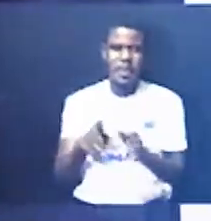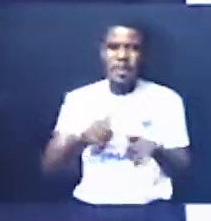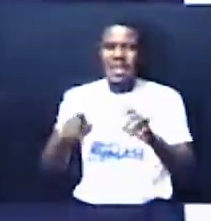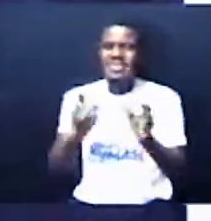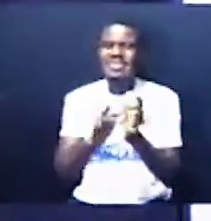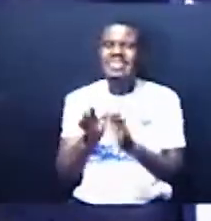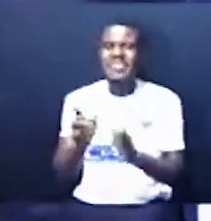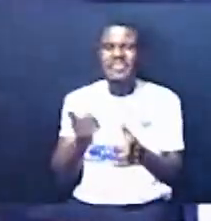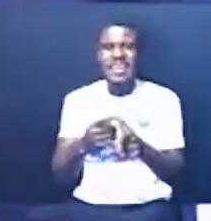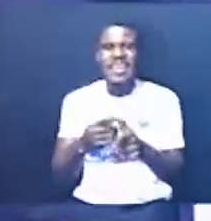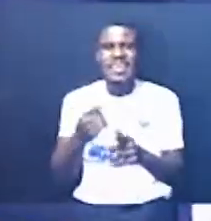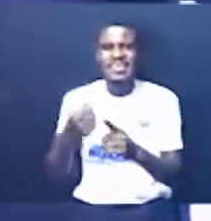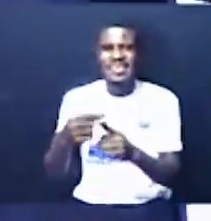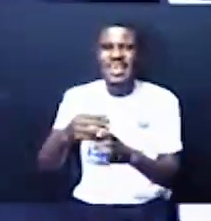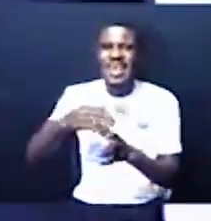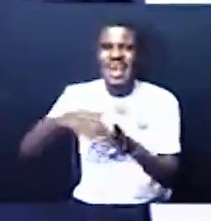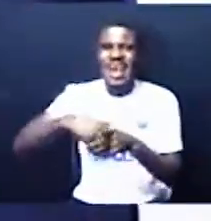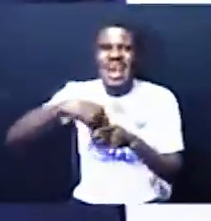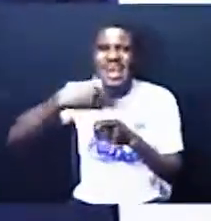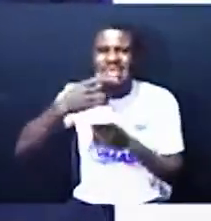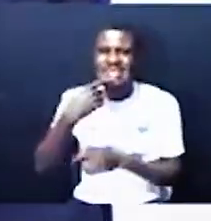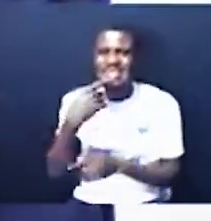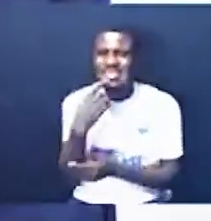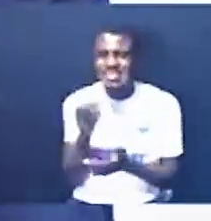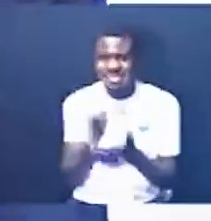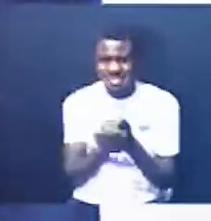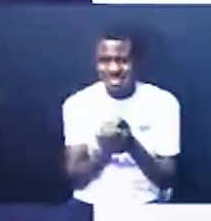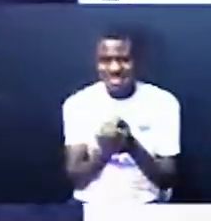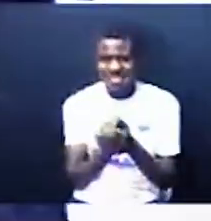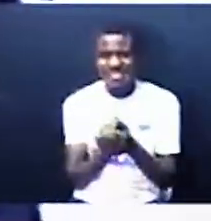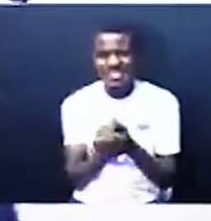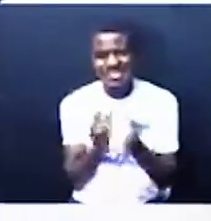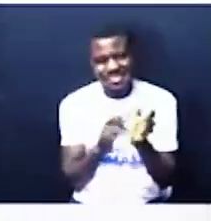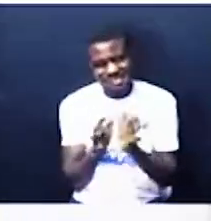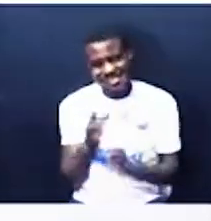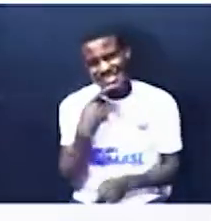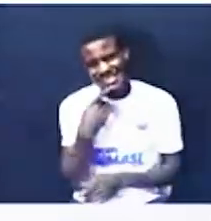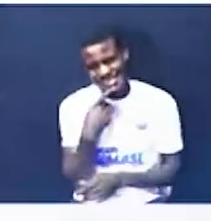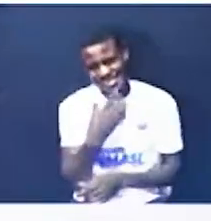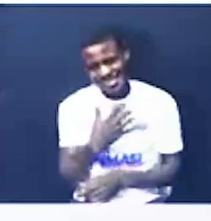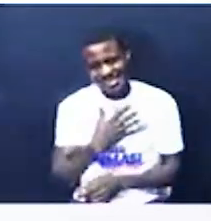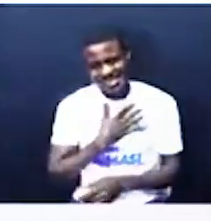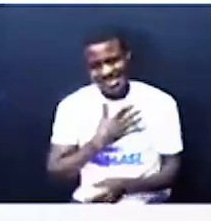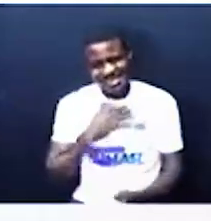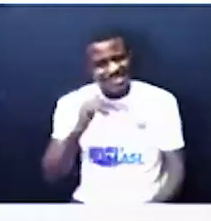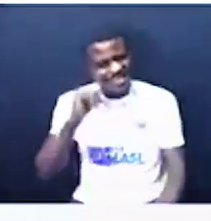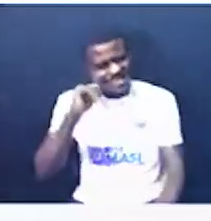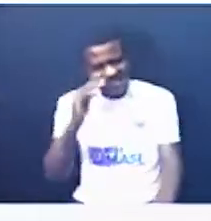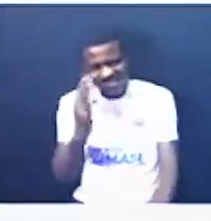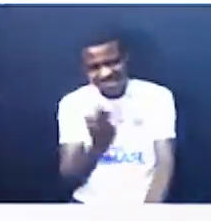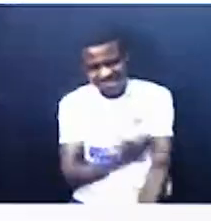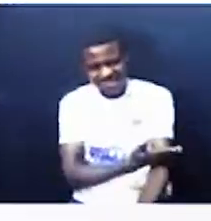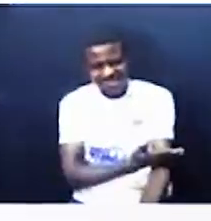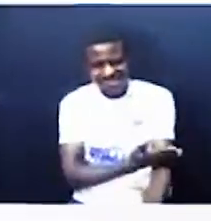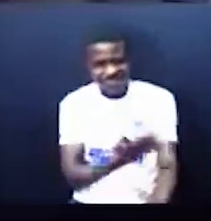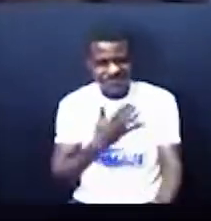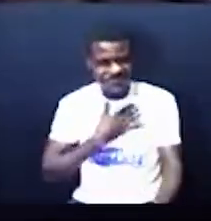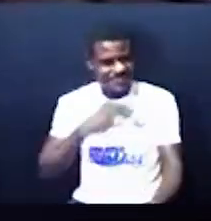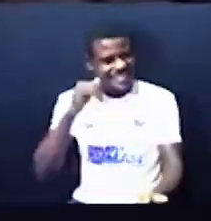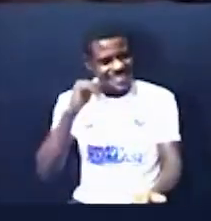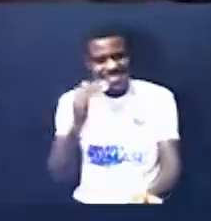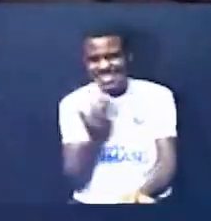Somewhere di kan free na num bae no say. Was my daughter. O baba. My daughter. O